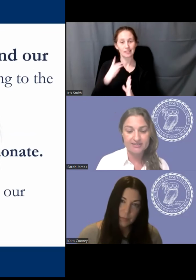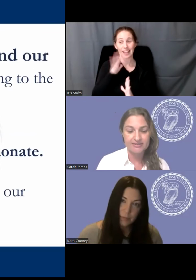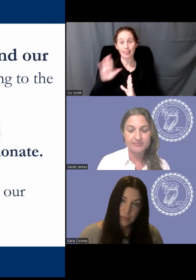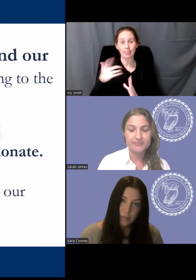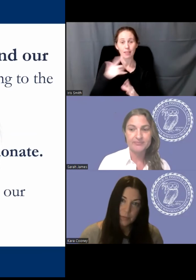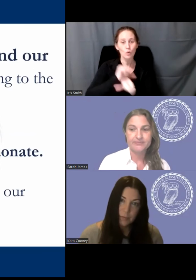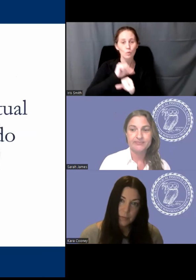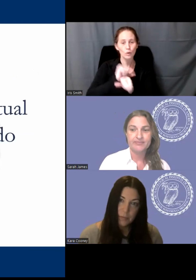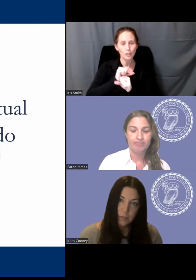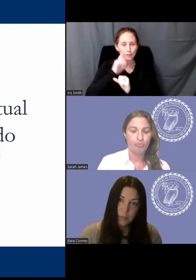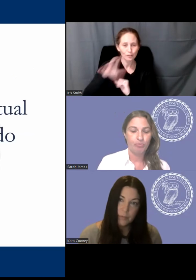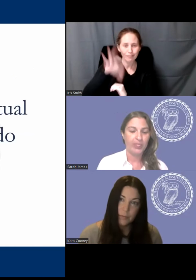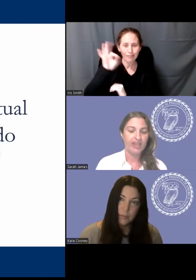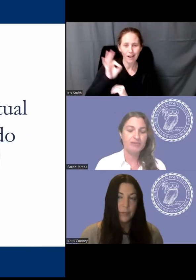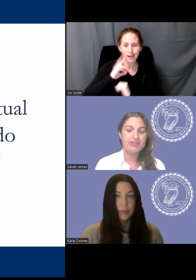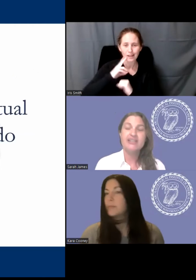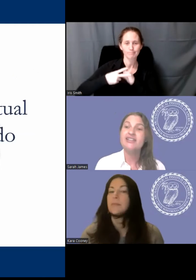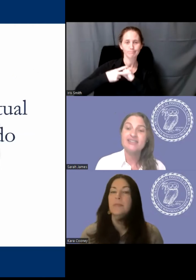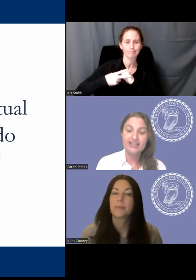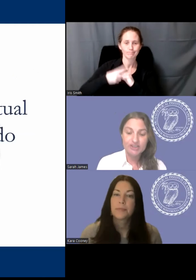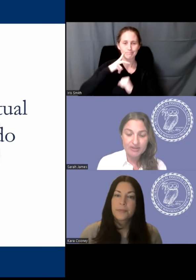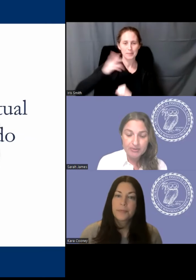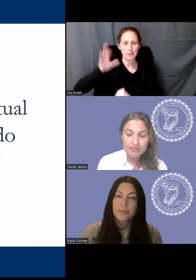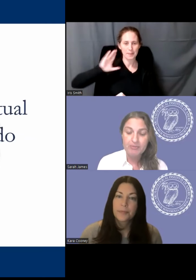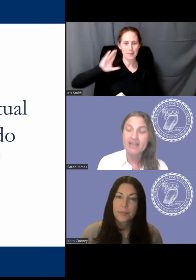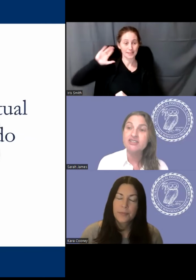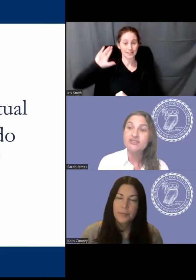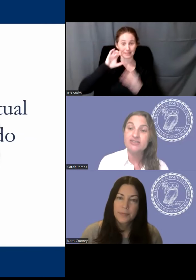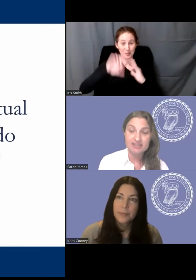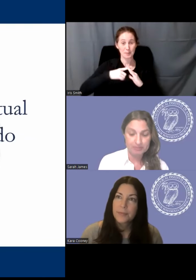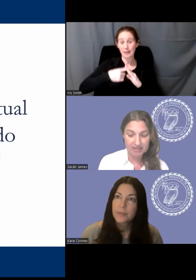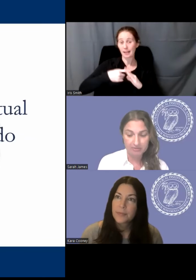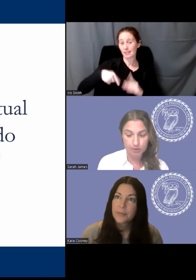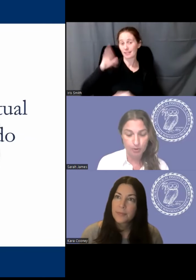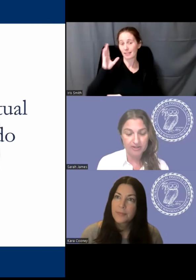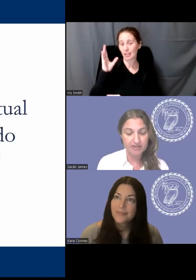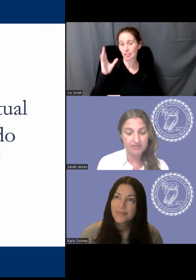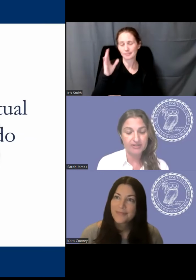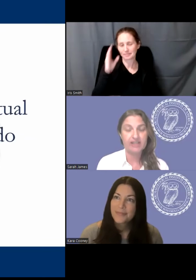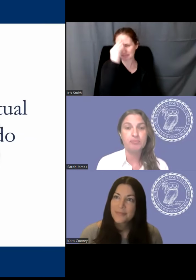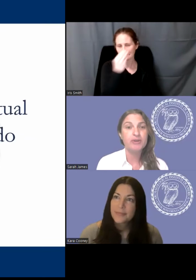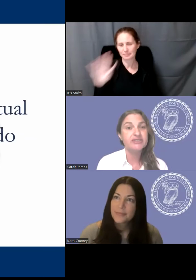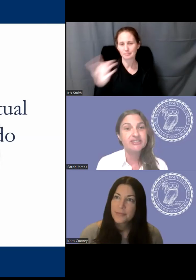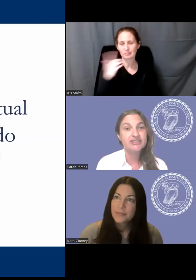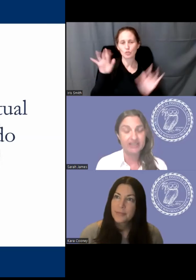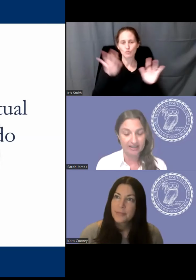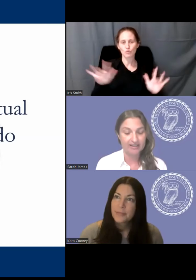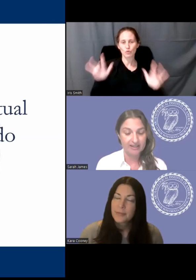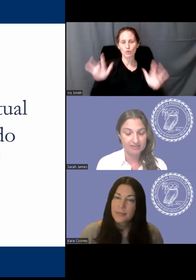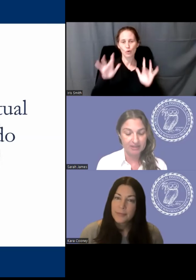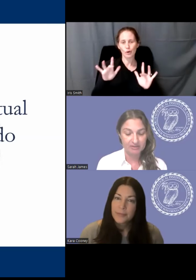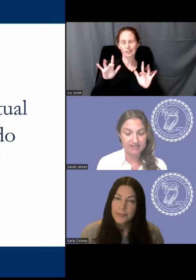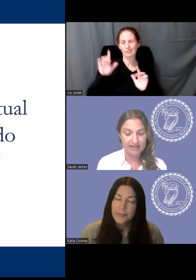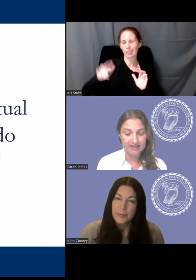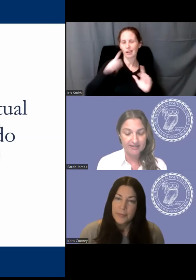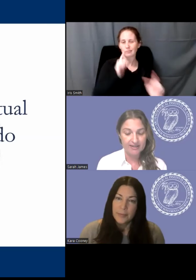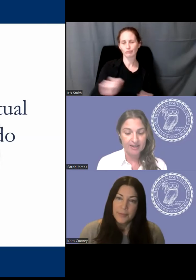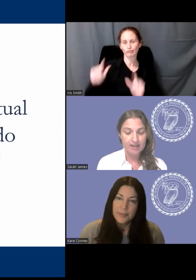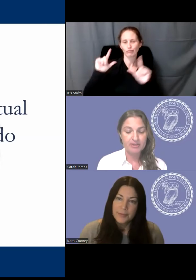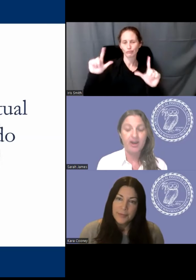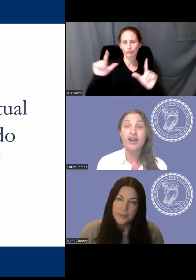past. As we begin this lecture, I will remind you that it is being recorded for later posting on the AIA's main